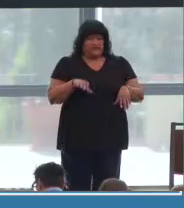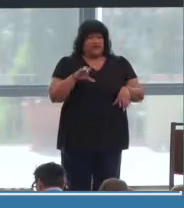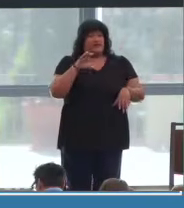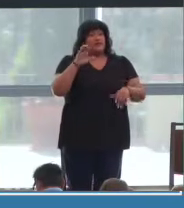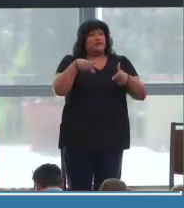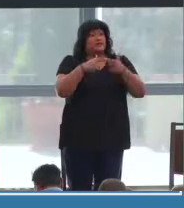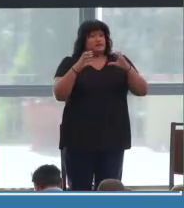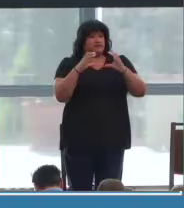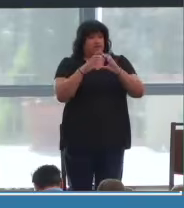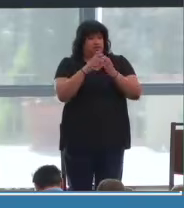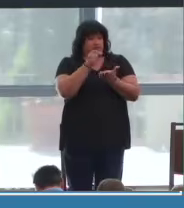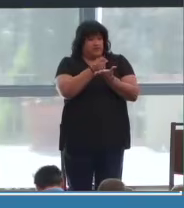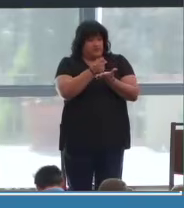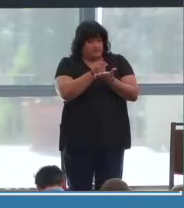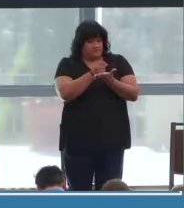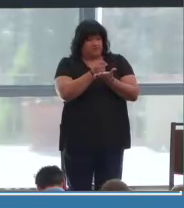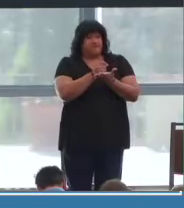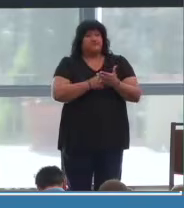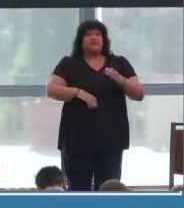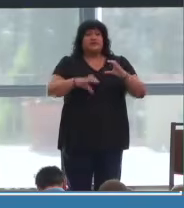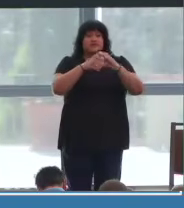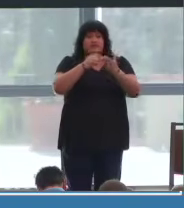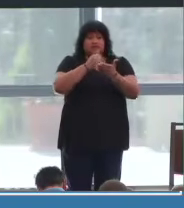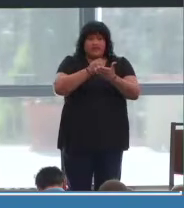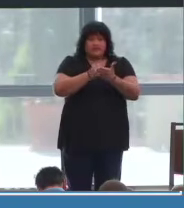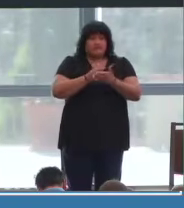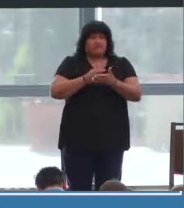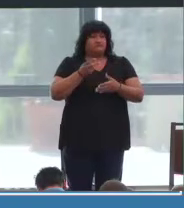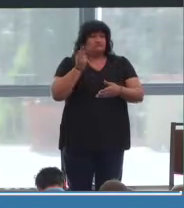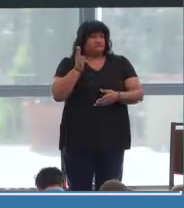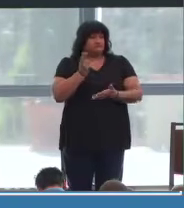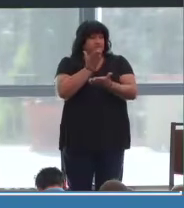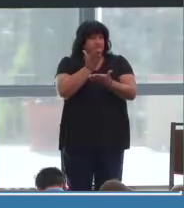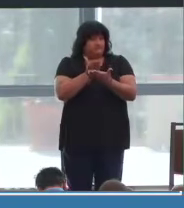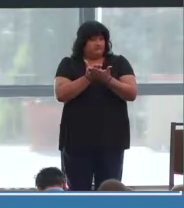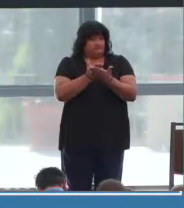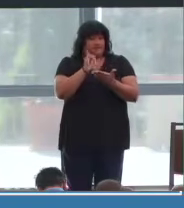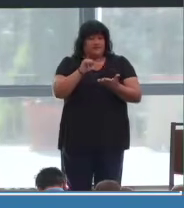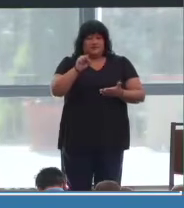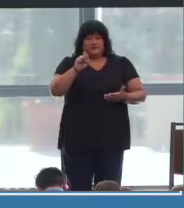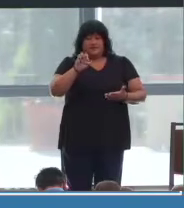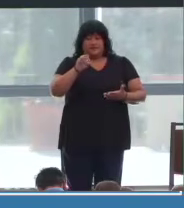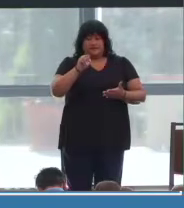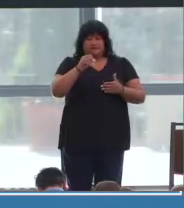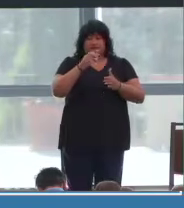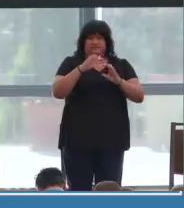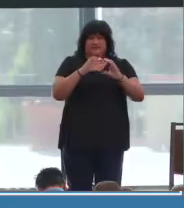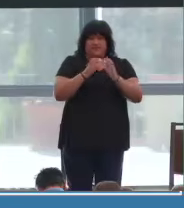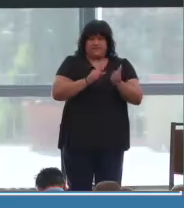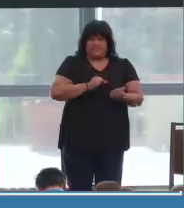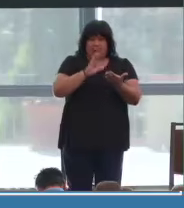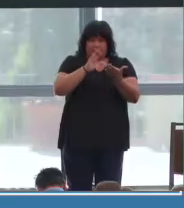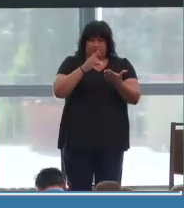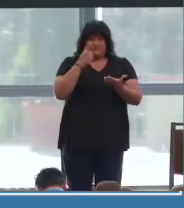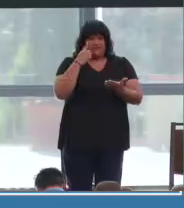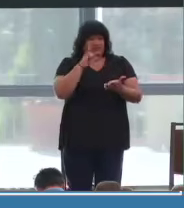cellular therapies. Cellular therapies historically was stem cell, and the mesenchymal stem cell trial has been